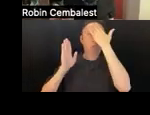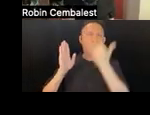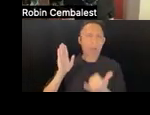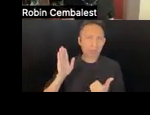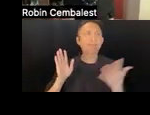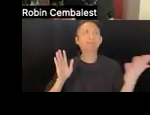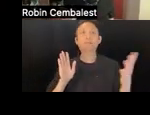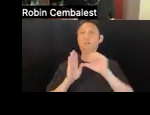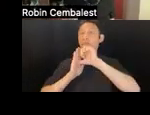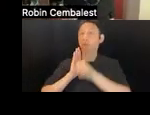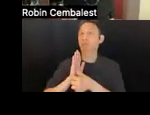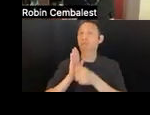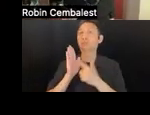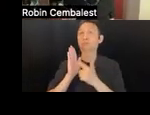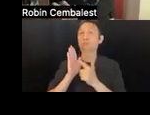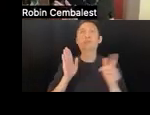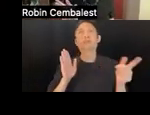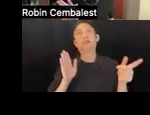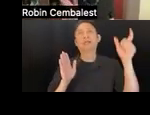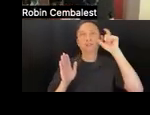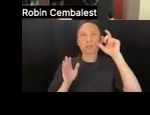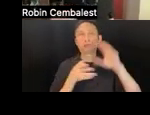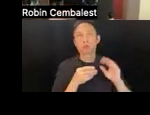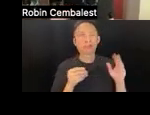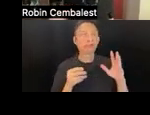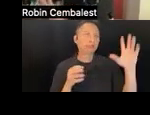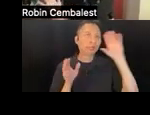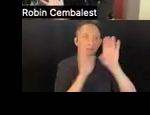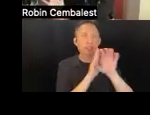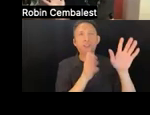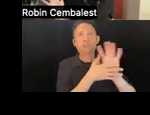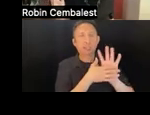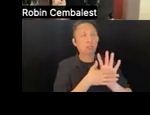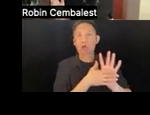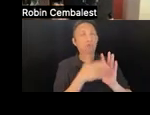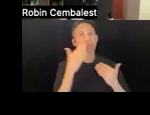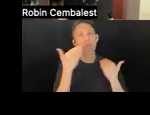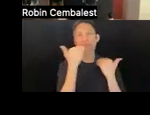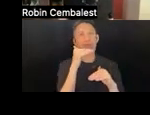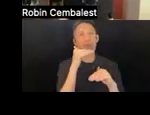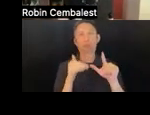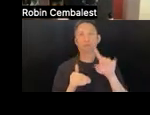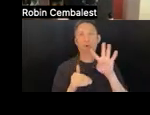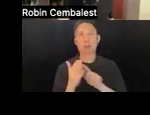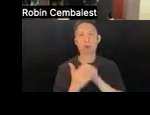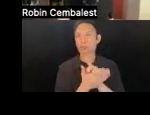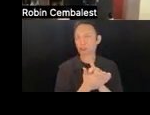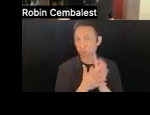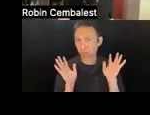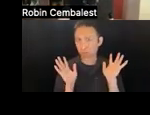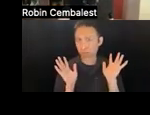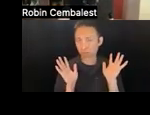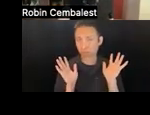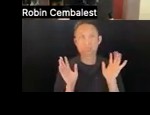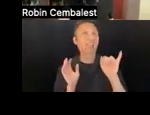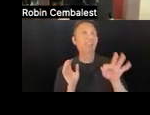highlight is Instagram stories are images and videos that are normally up just 24 hours, unless we can pin